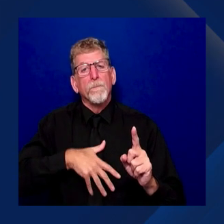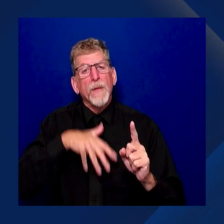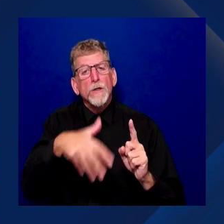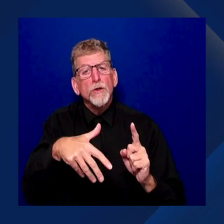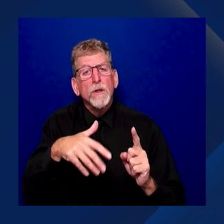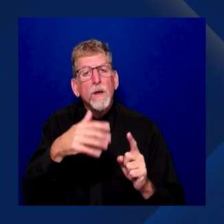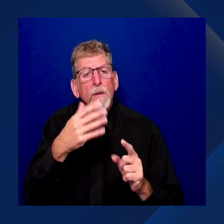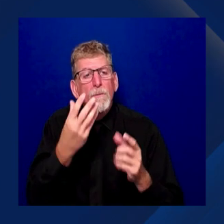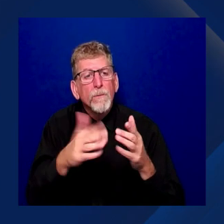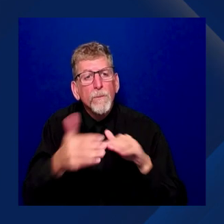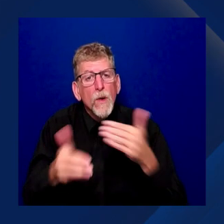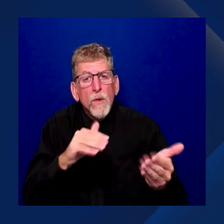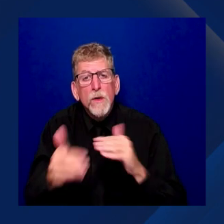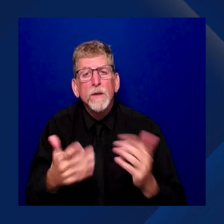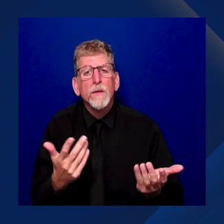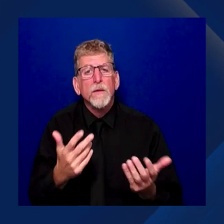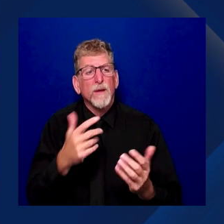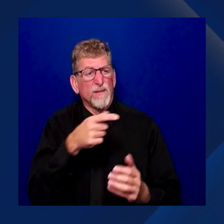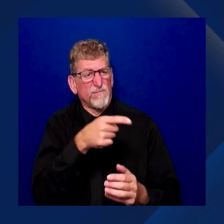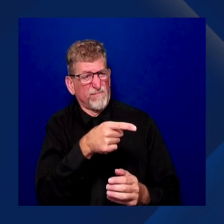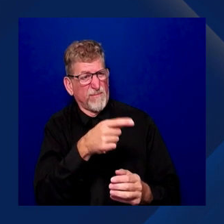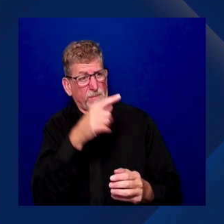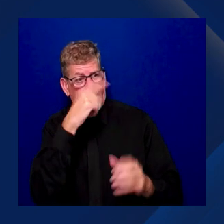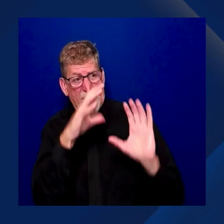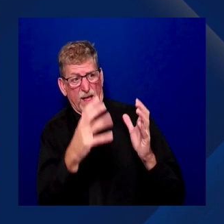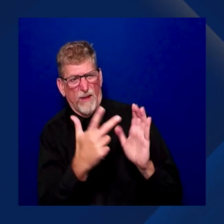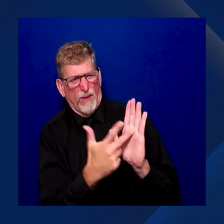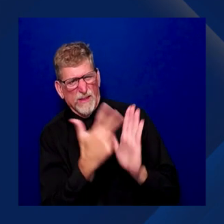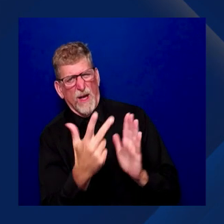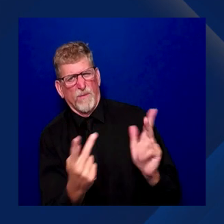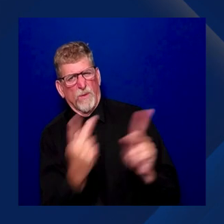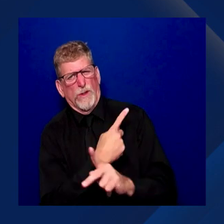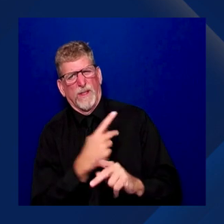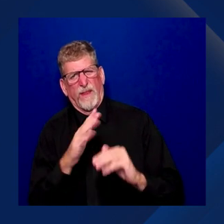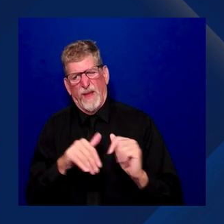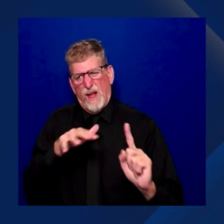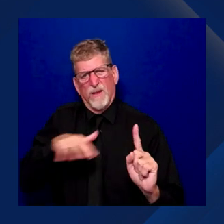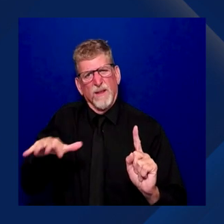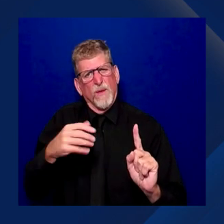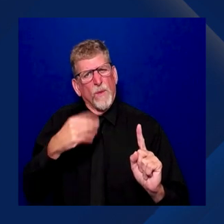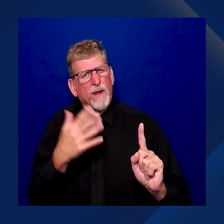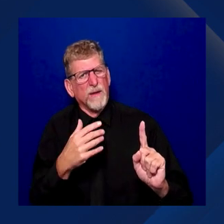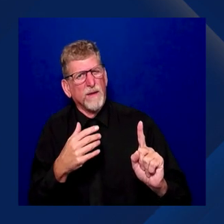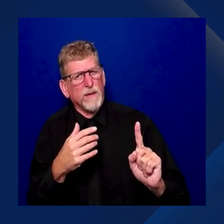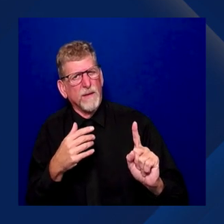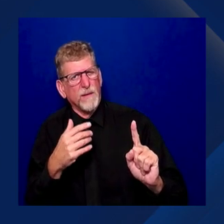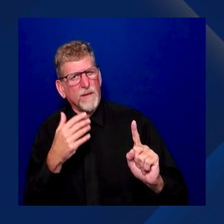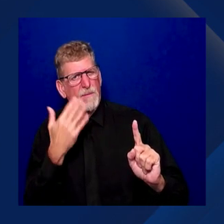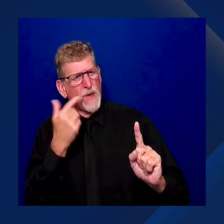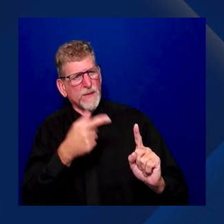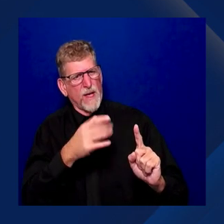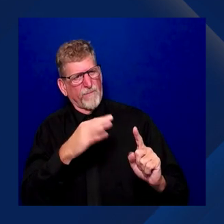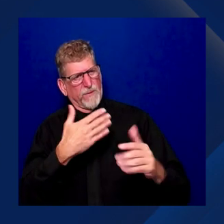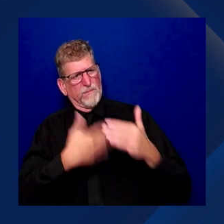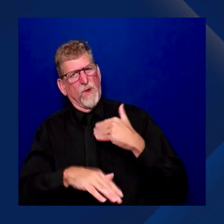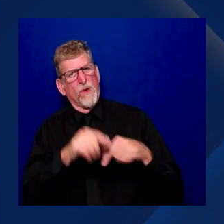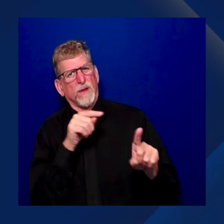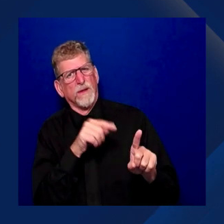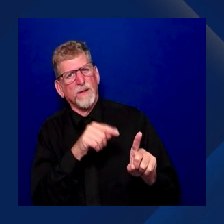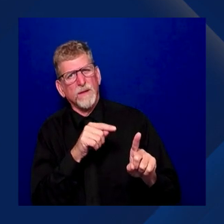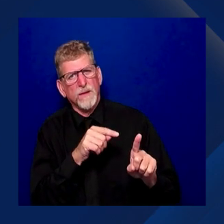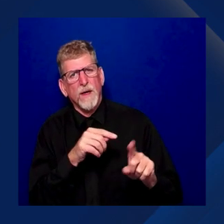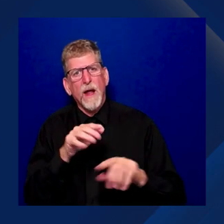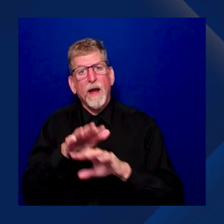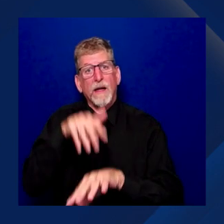more likely than other women to die from mm-hmm. childbirth. Native women, twice as likely. Yeah. Women in